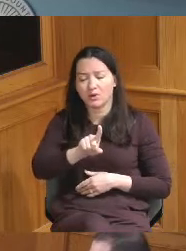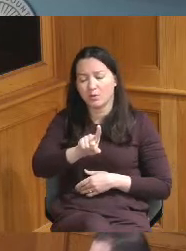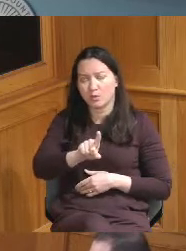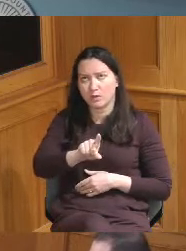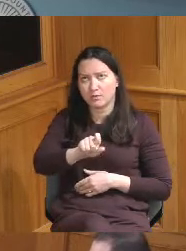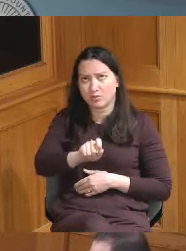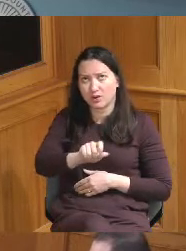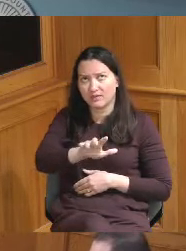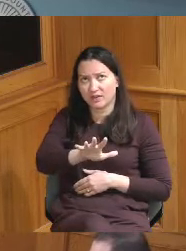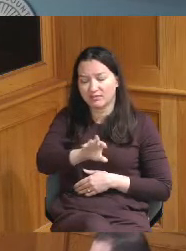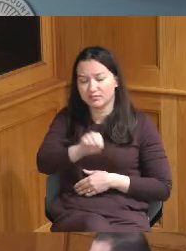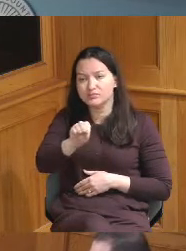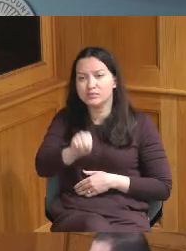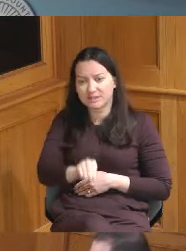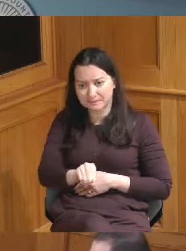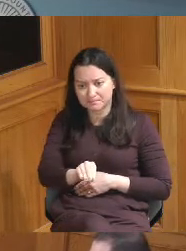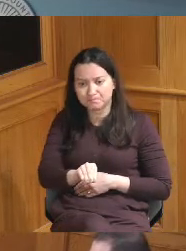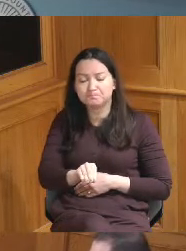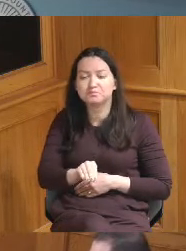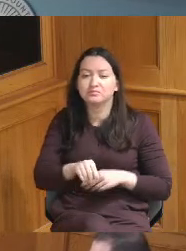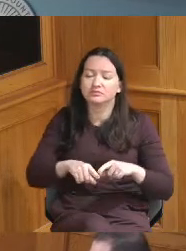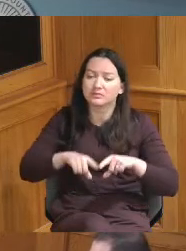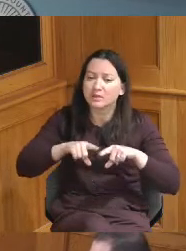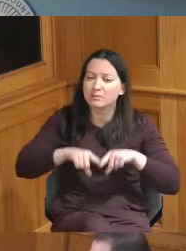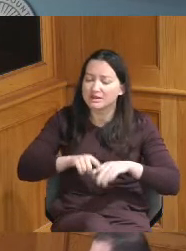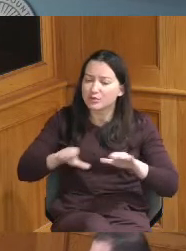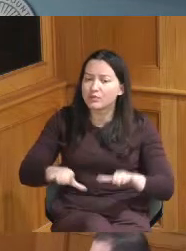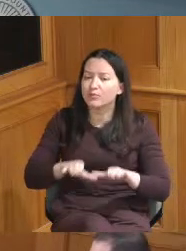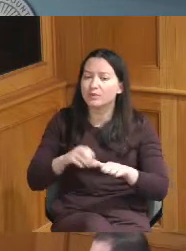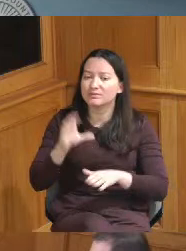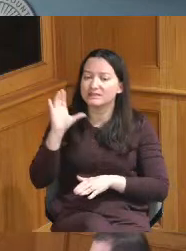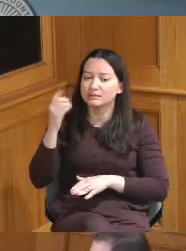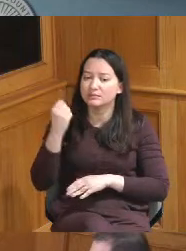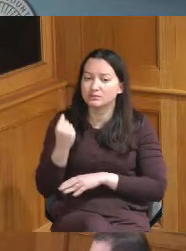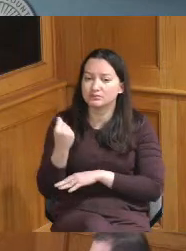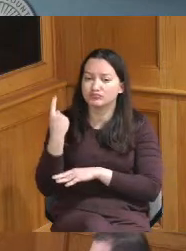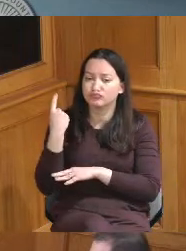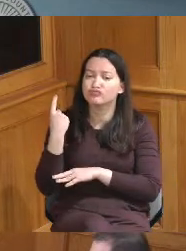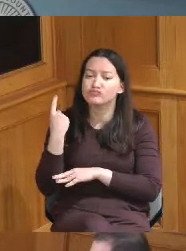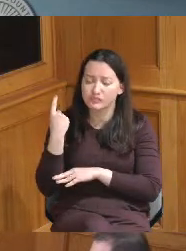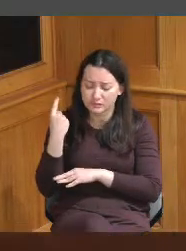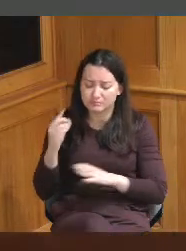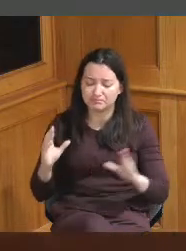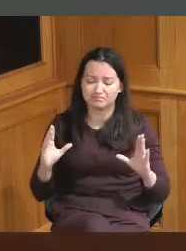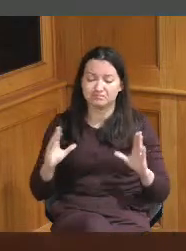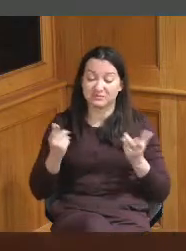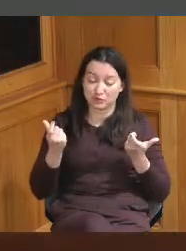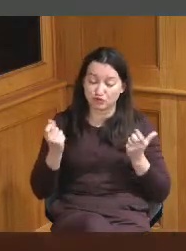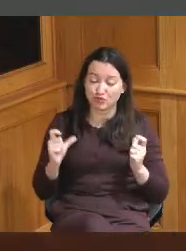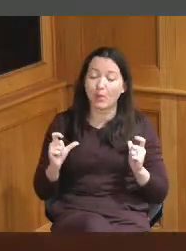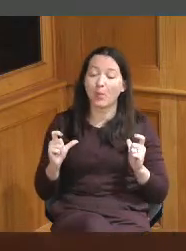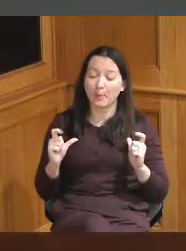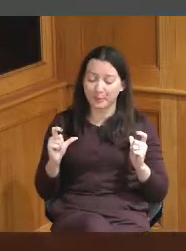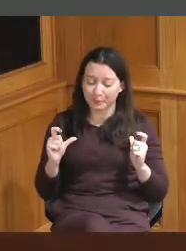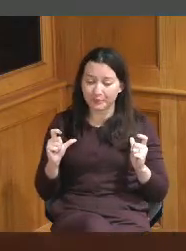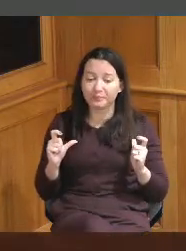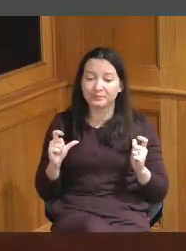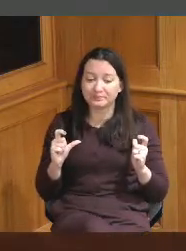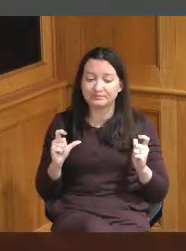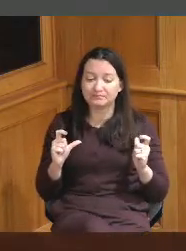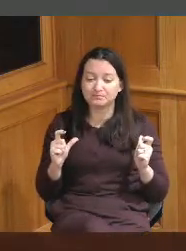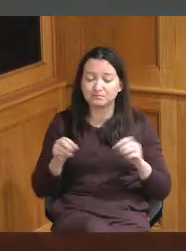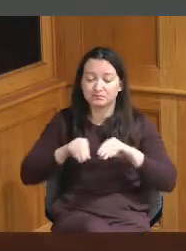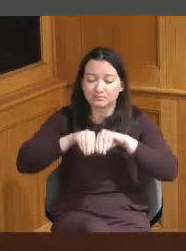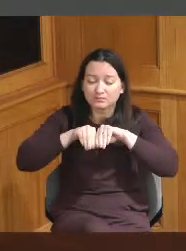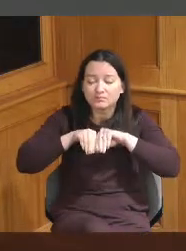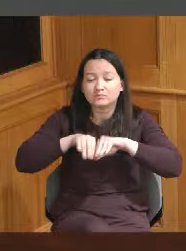was 1.5% performance-based bonus this mm-hmm. past year. So would like to try to gravitate that more